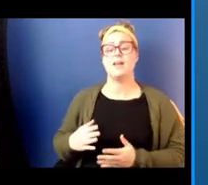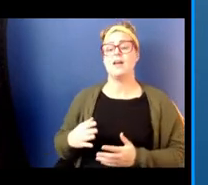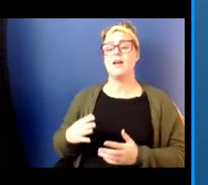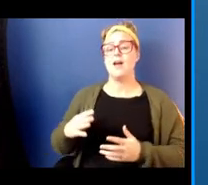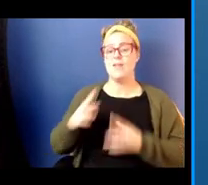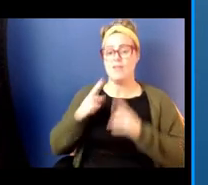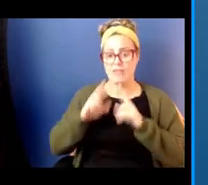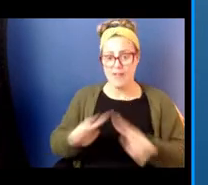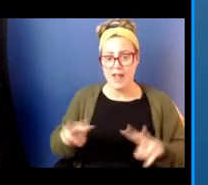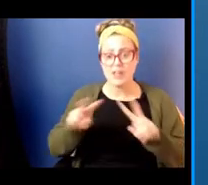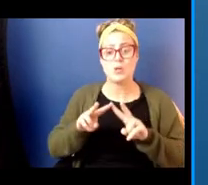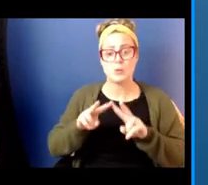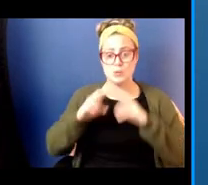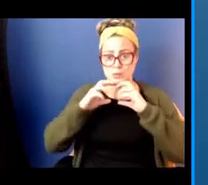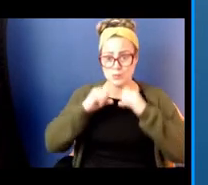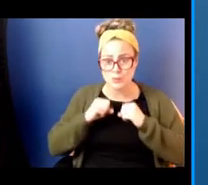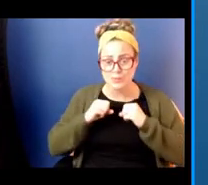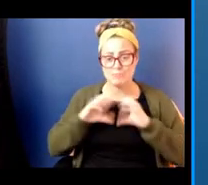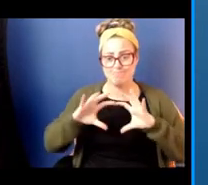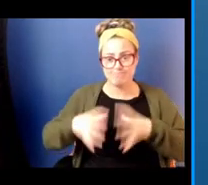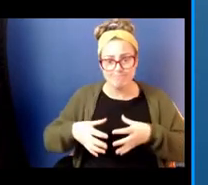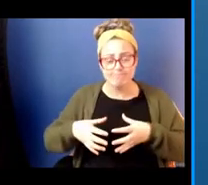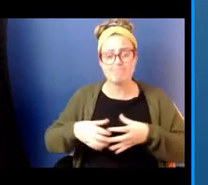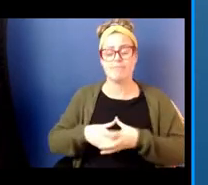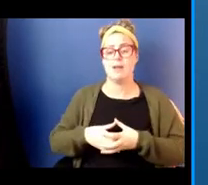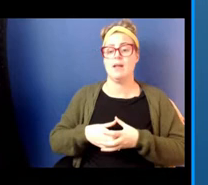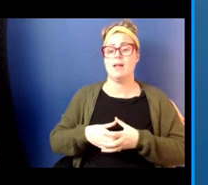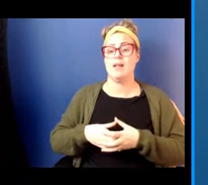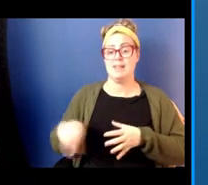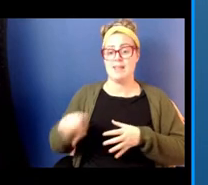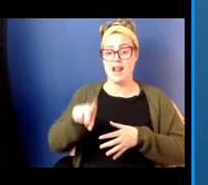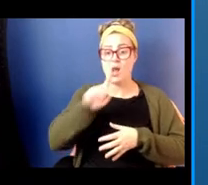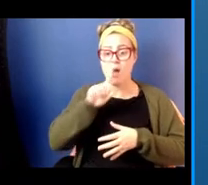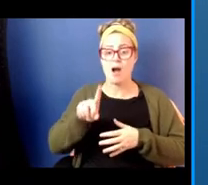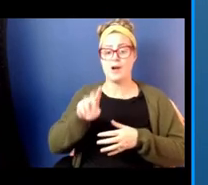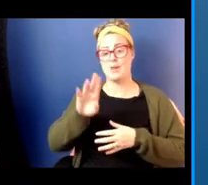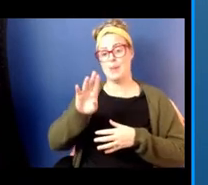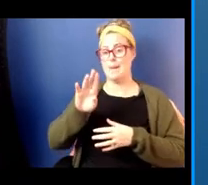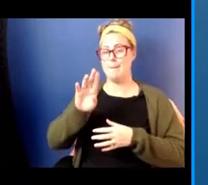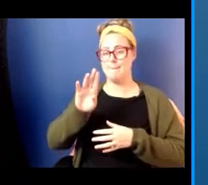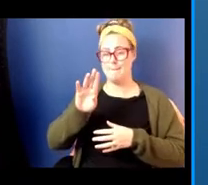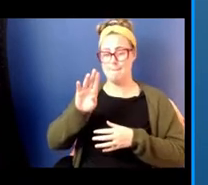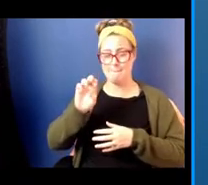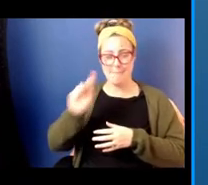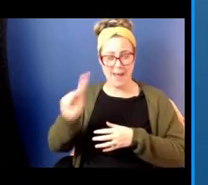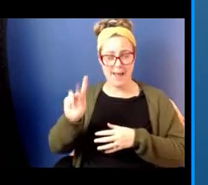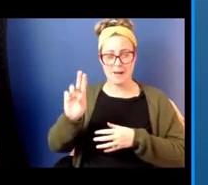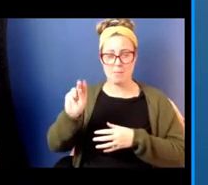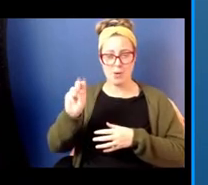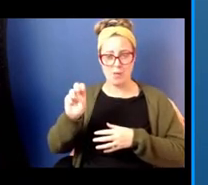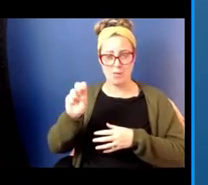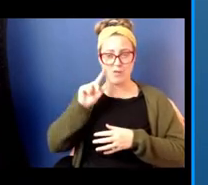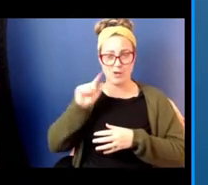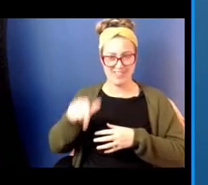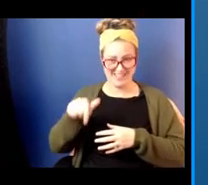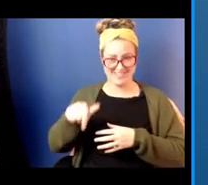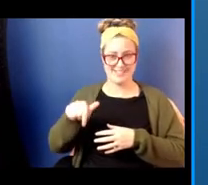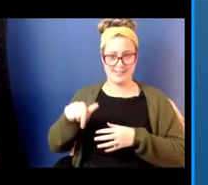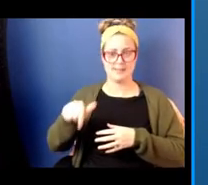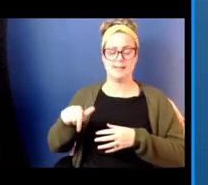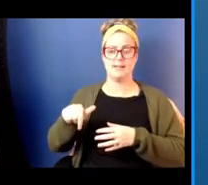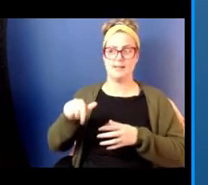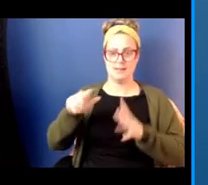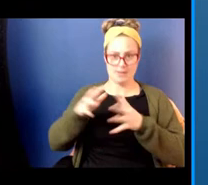are the backbone of this country and I also think it's important to remember that